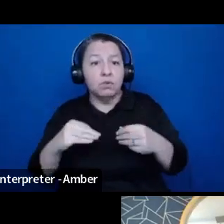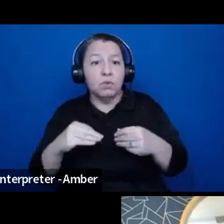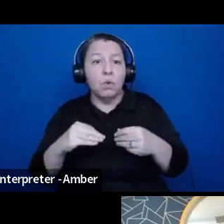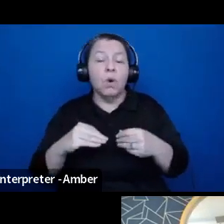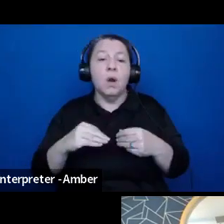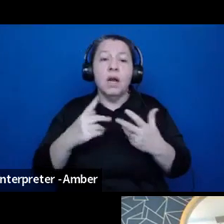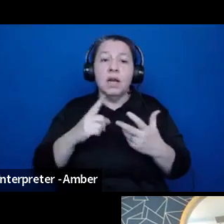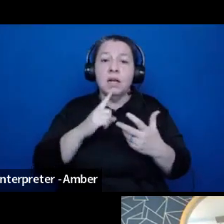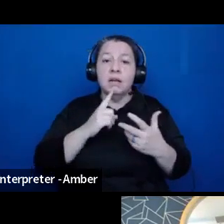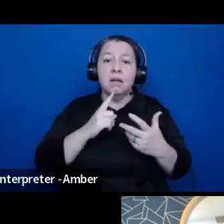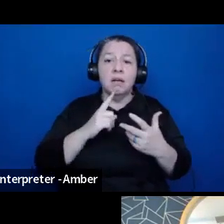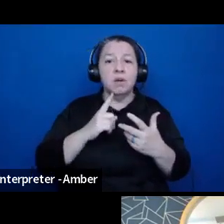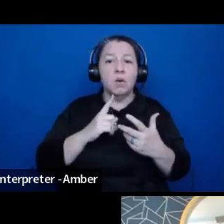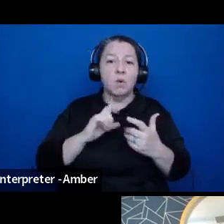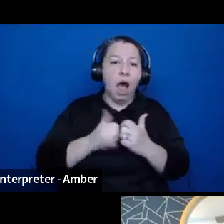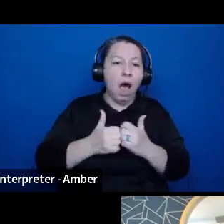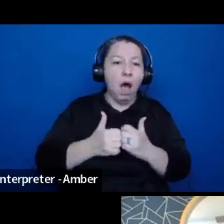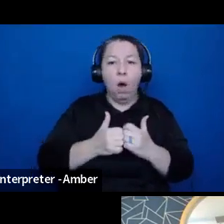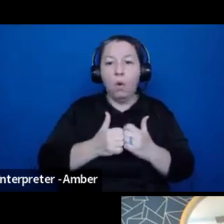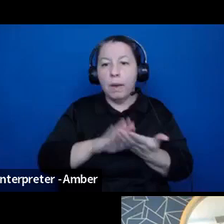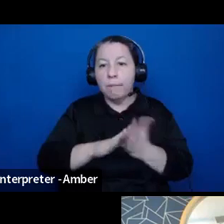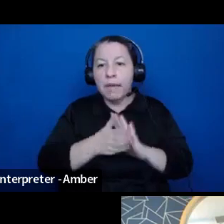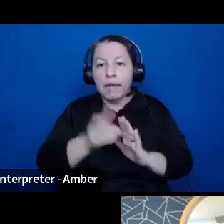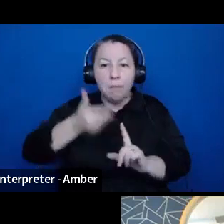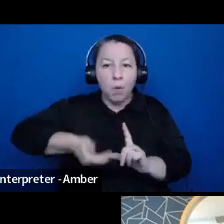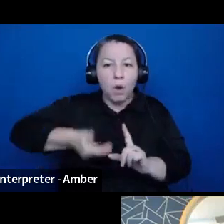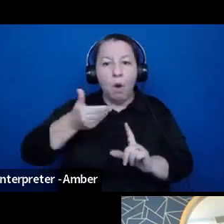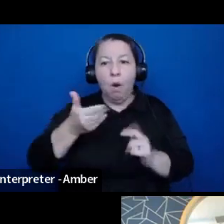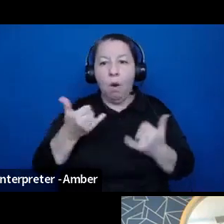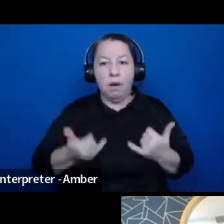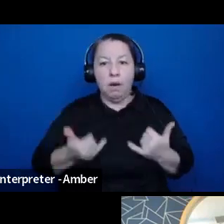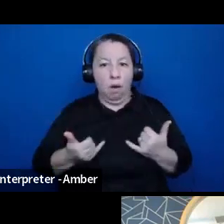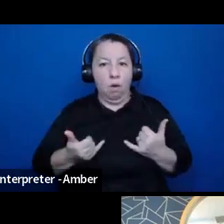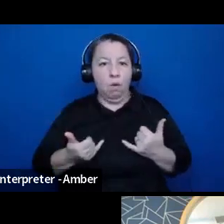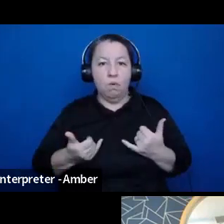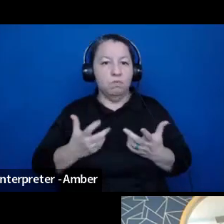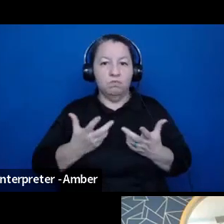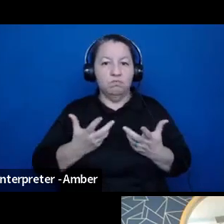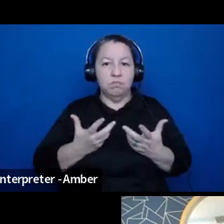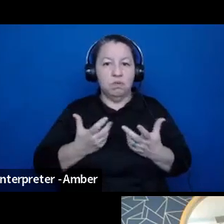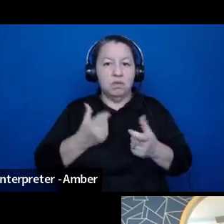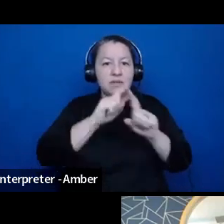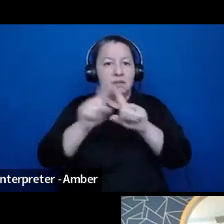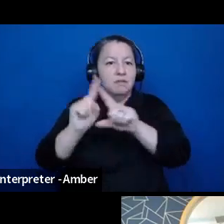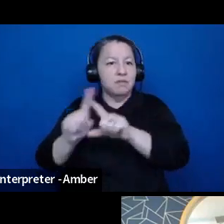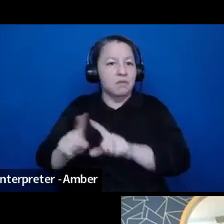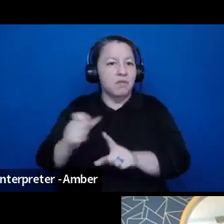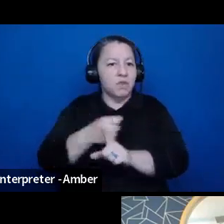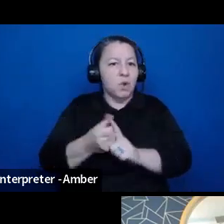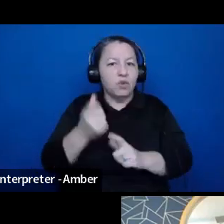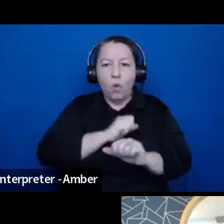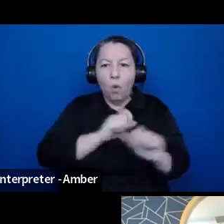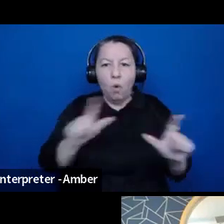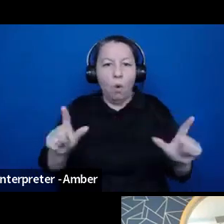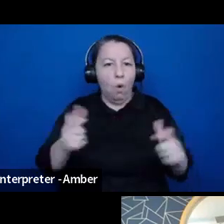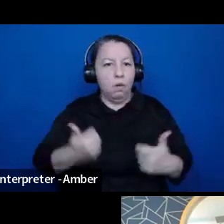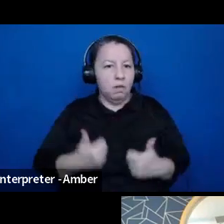are and how we are now. Right? There's a set of circumstances in everybody's lives.